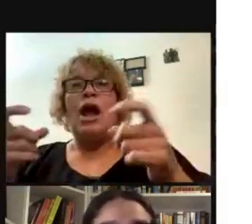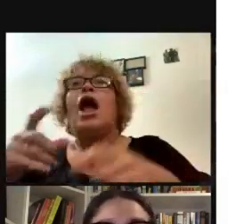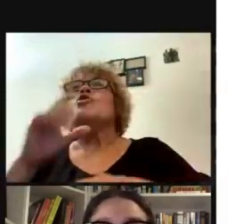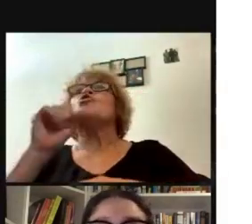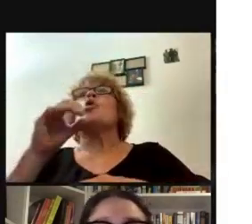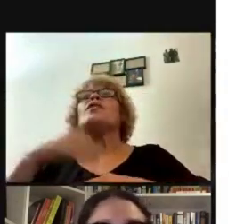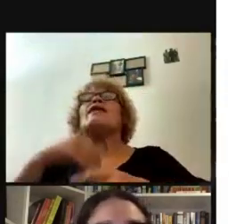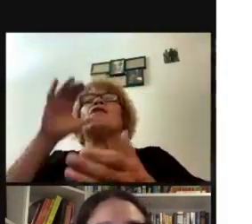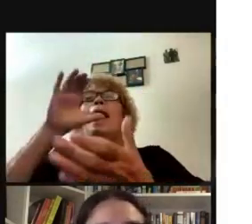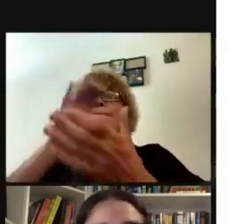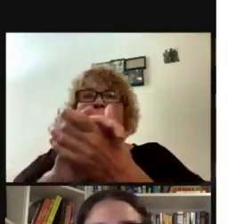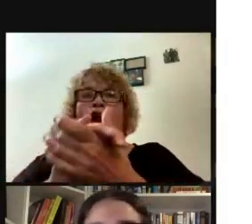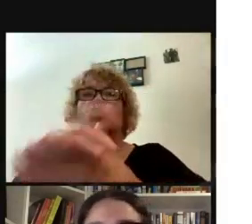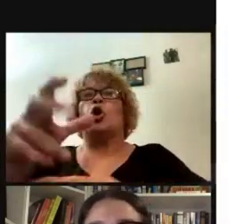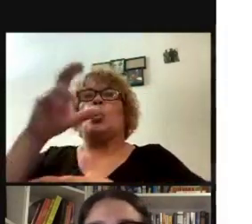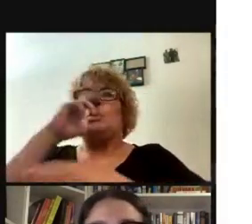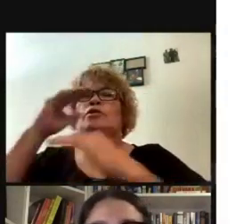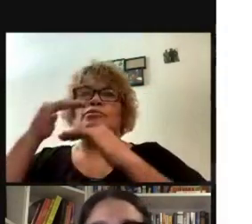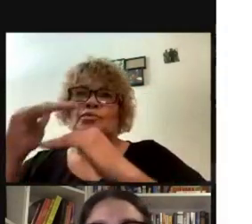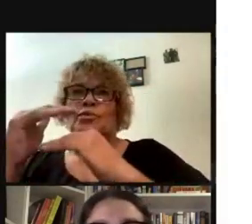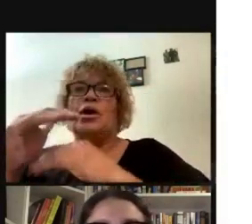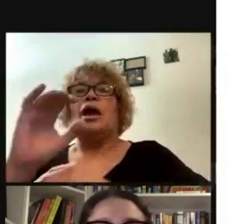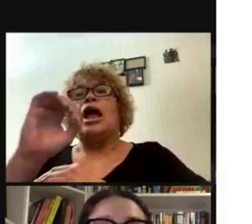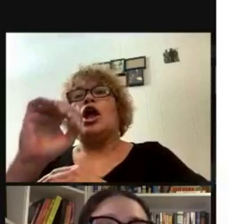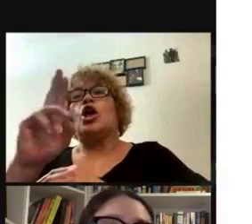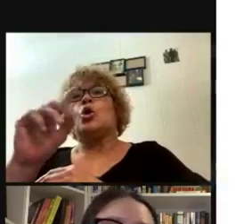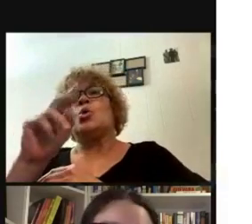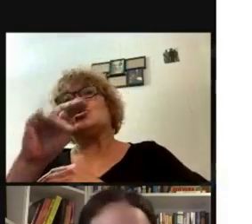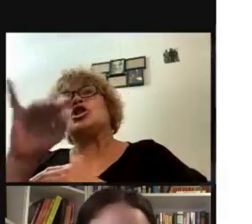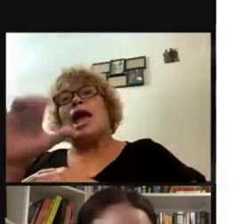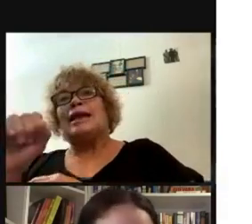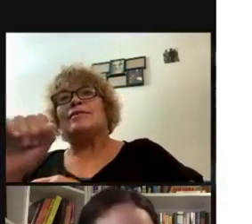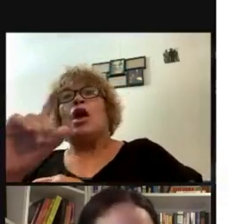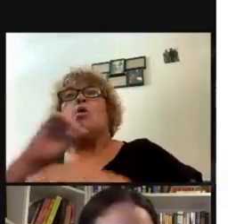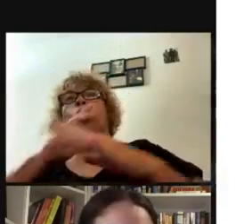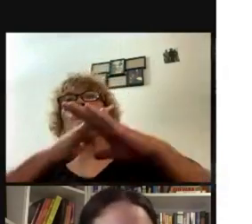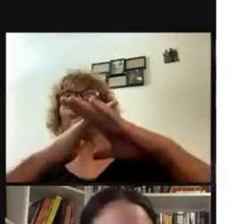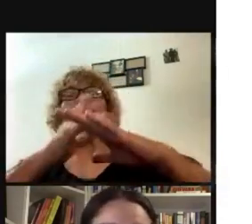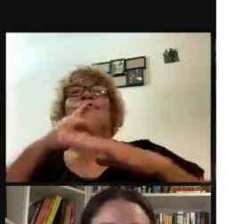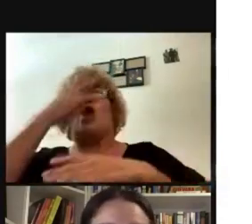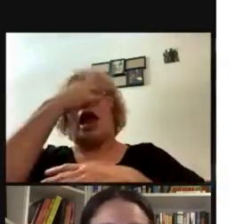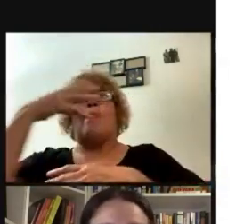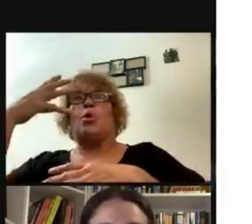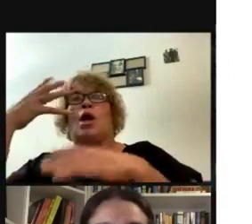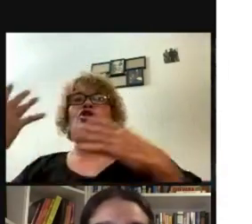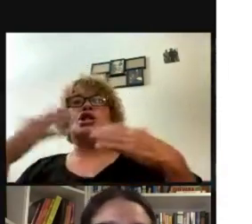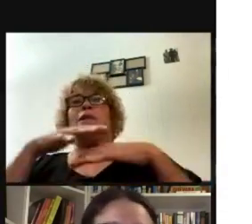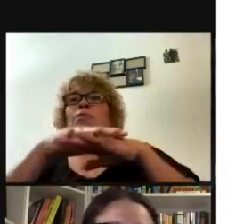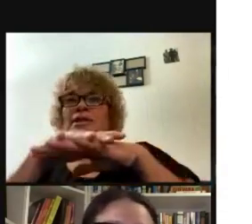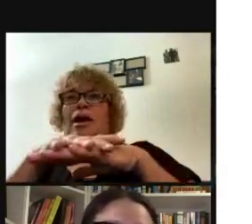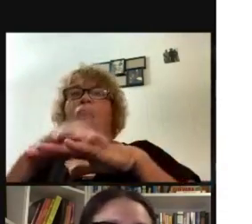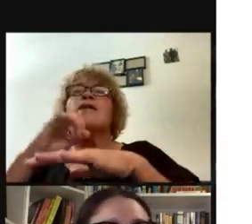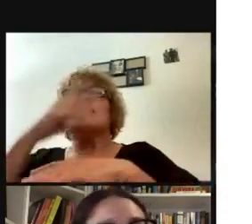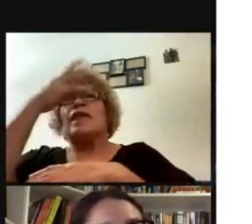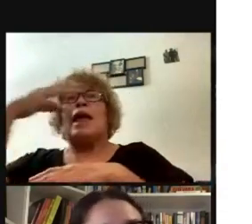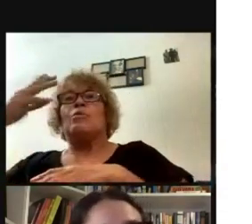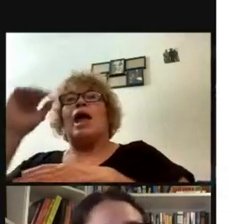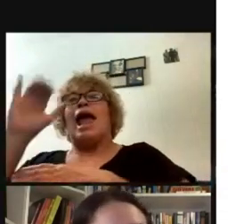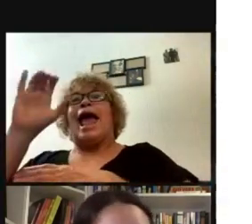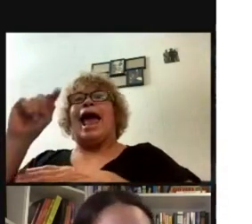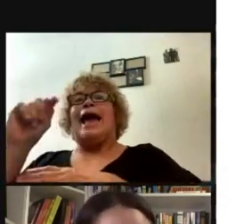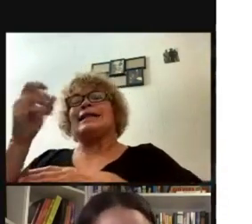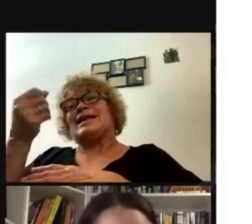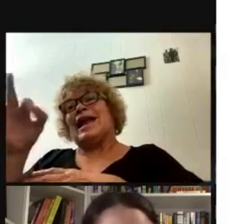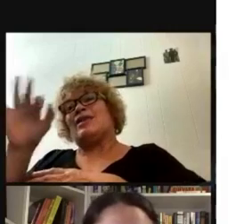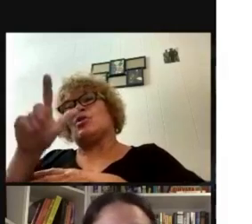restriction. Eugenicists were successful in intervening in immigration restrictions, specifically the Immigration Act of